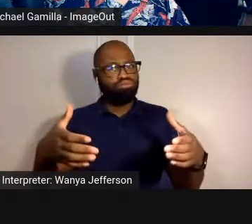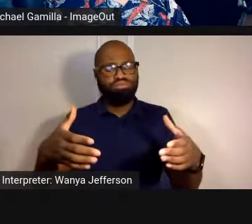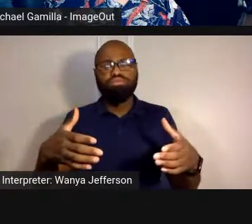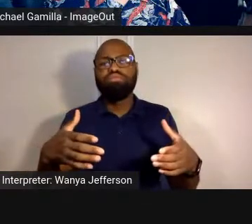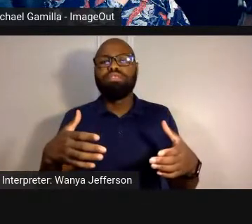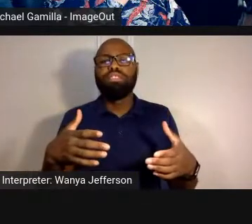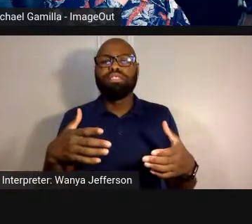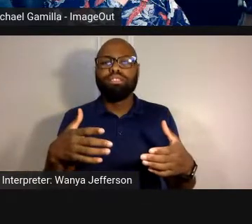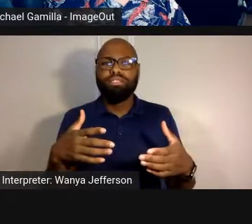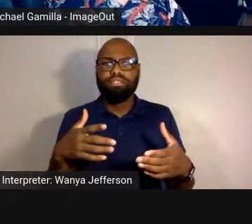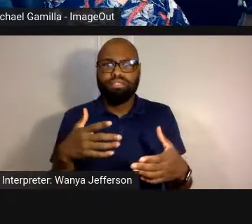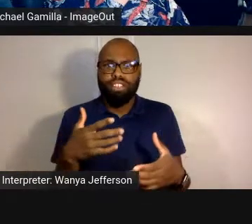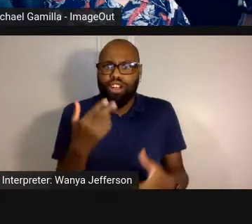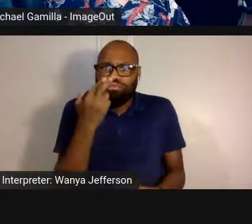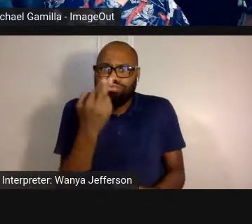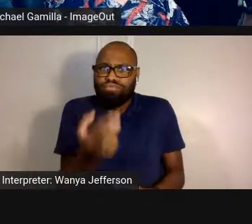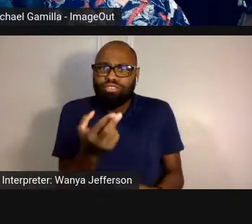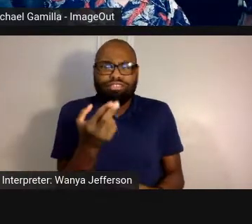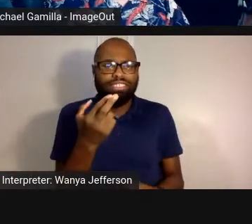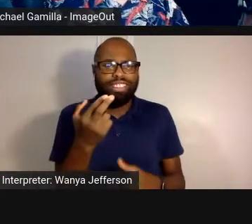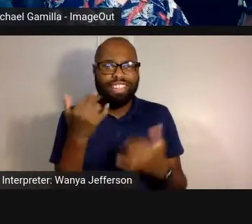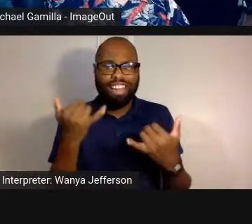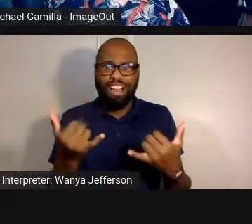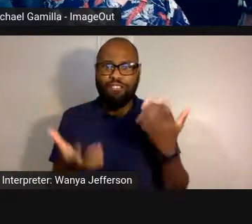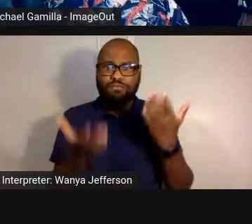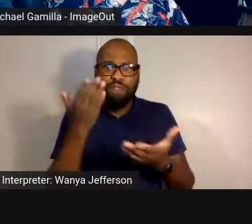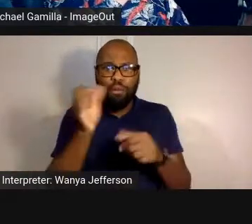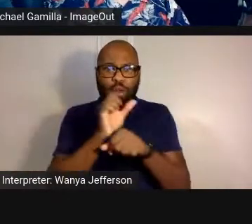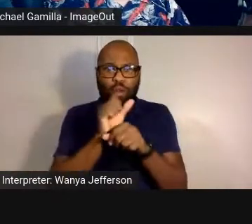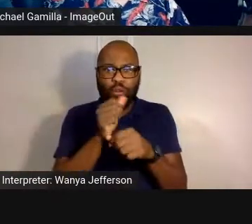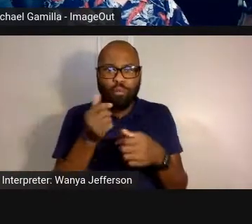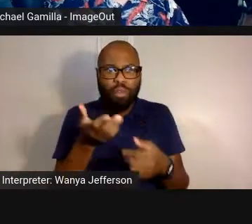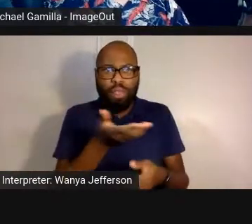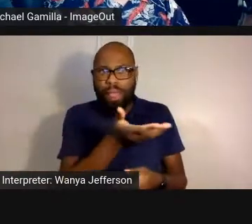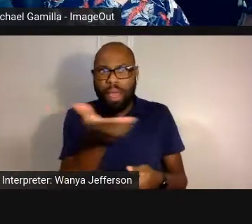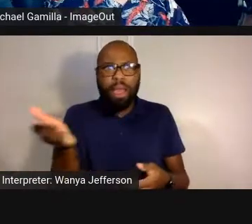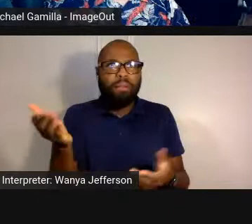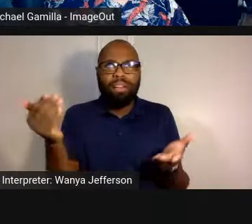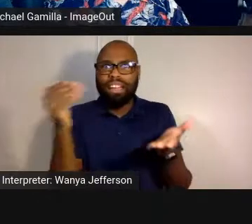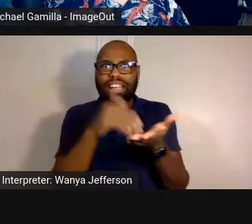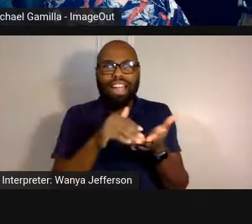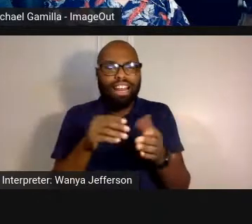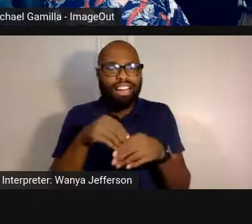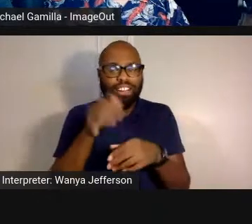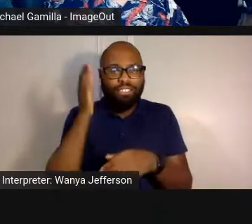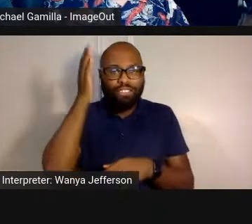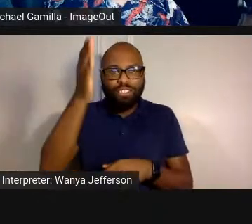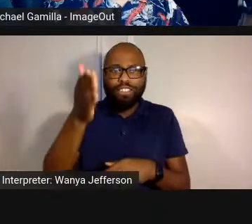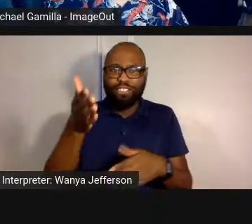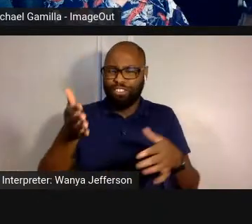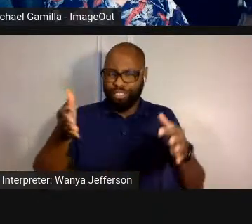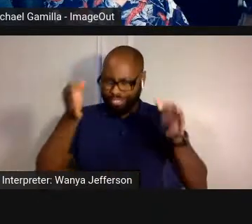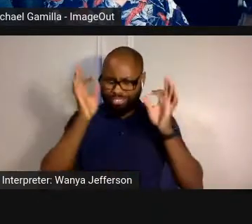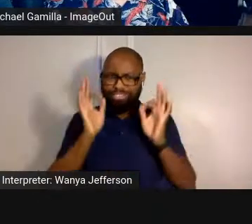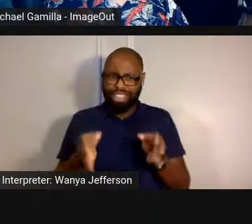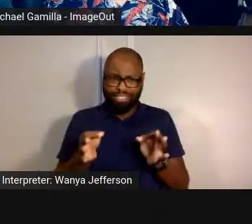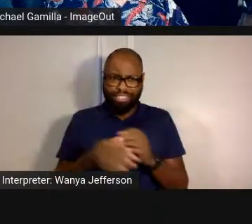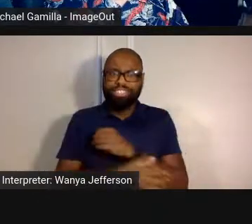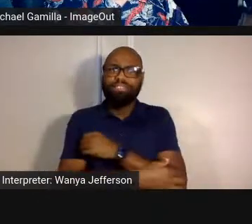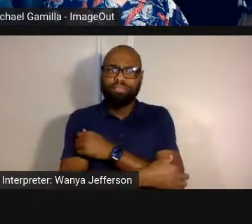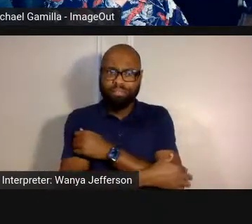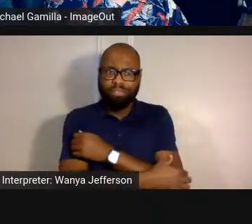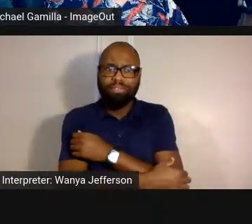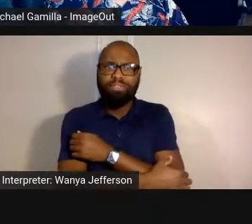there are some of our best friends now. We'll probably work with them again in the future, definitely. And you